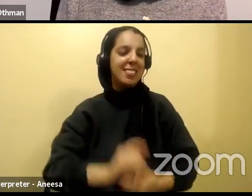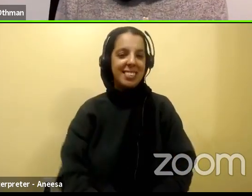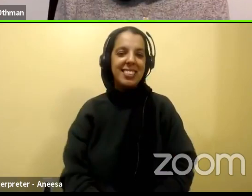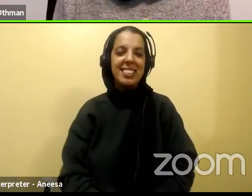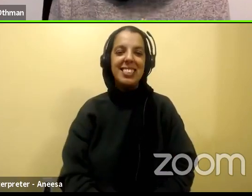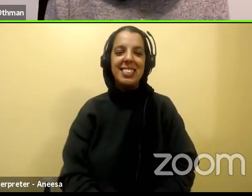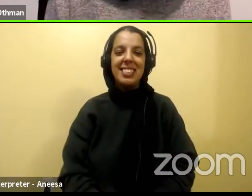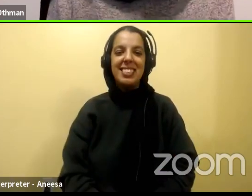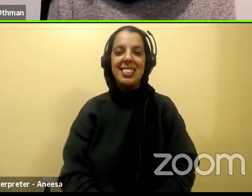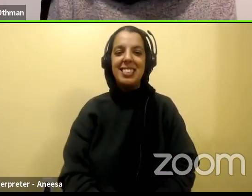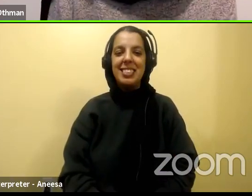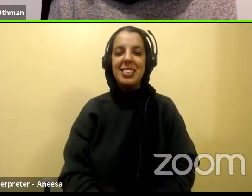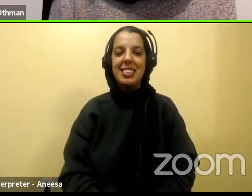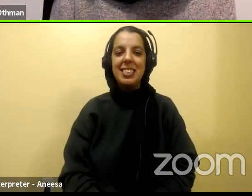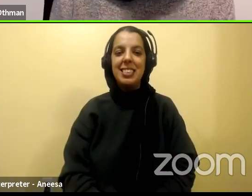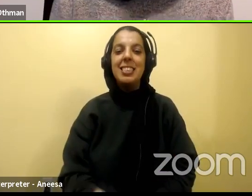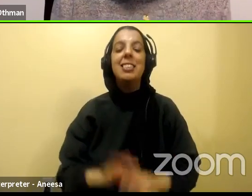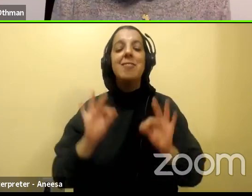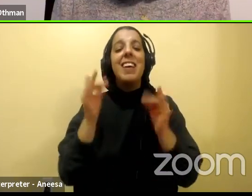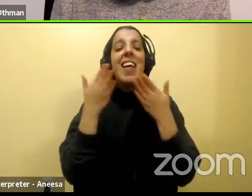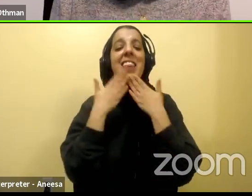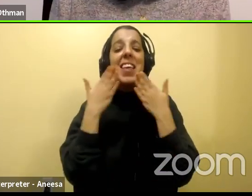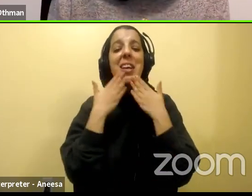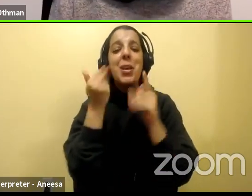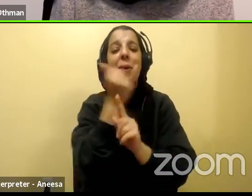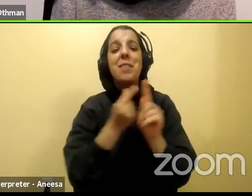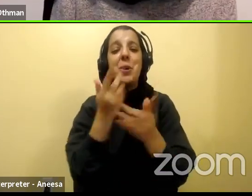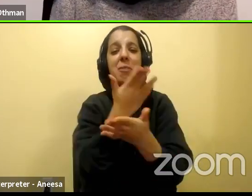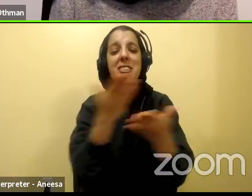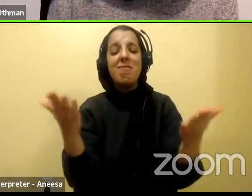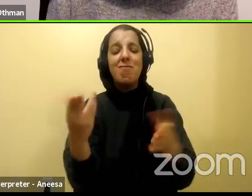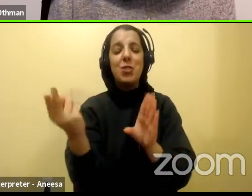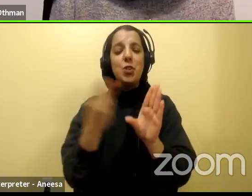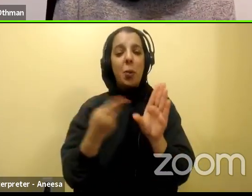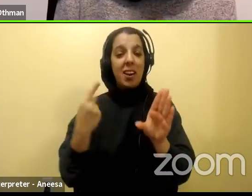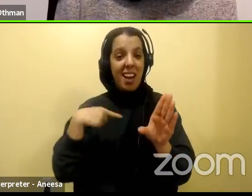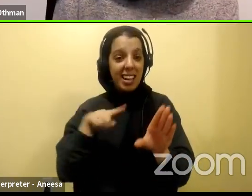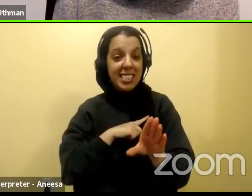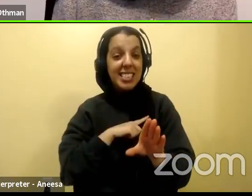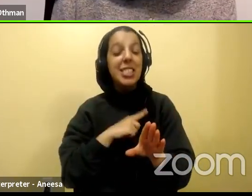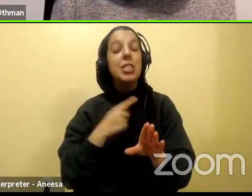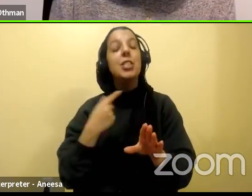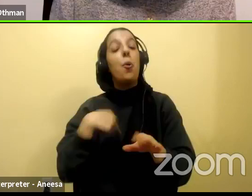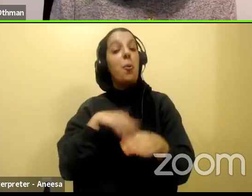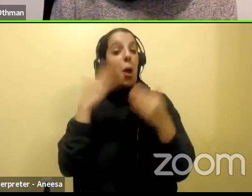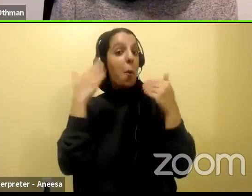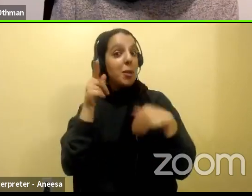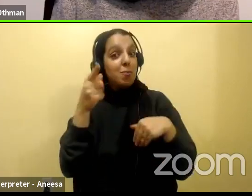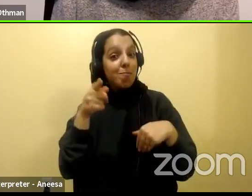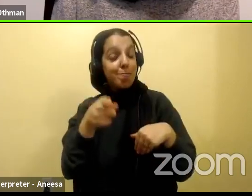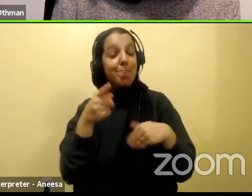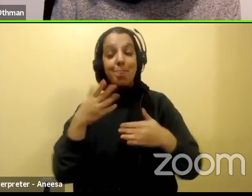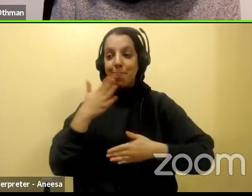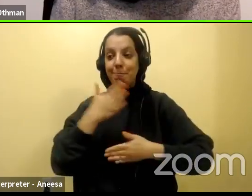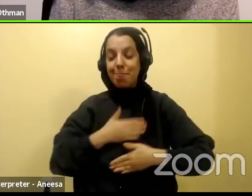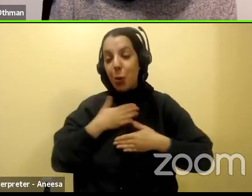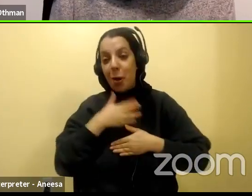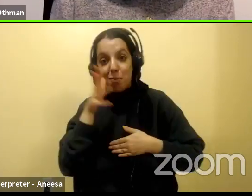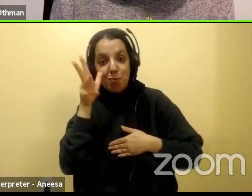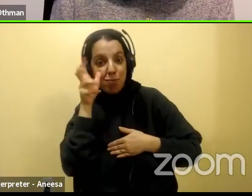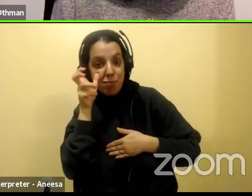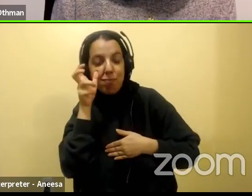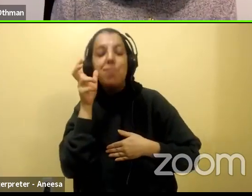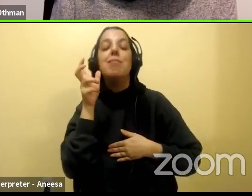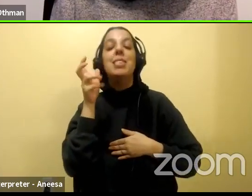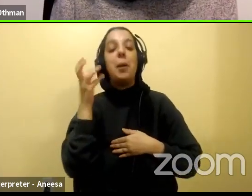Just let me. All right, thank you everyone for joining us. We hope you enjoyed the live and that you benefited from whatever Dima said.